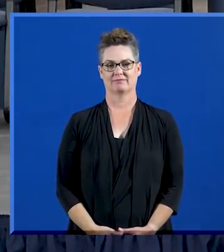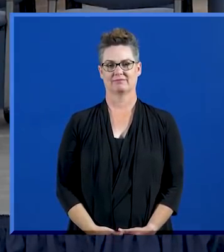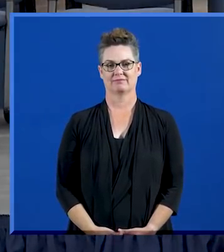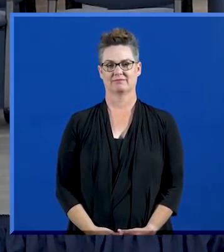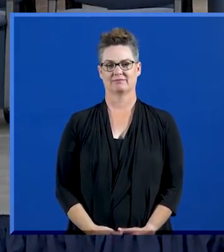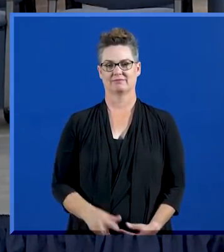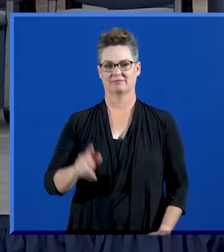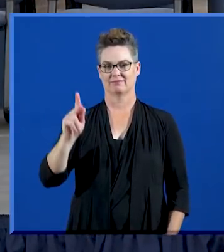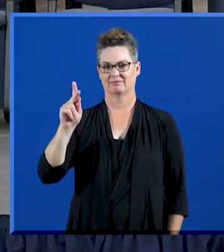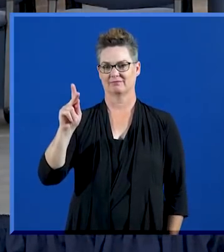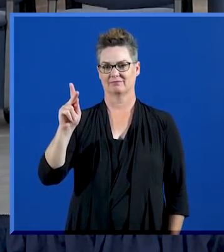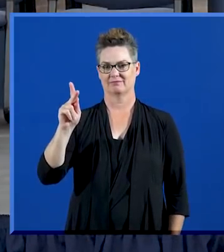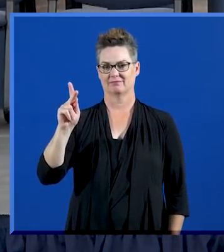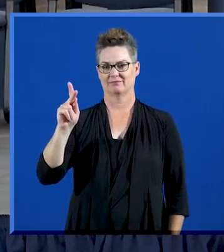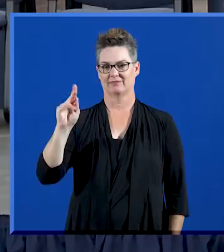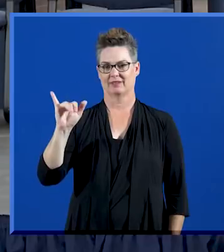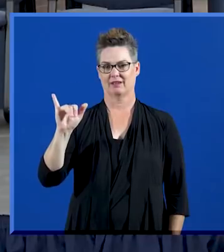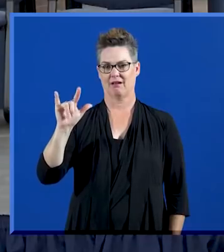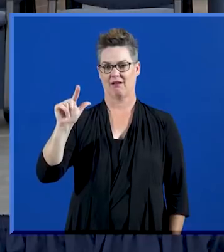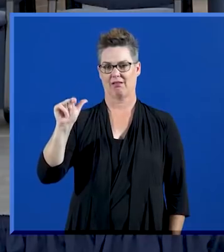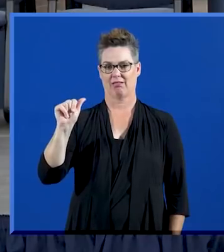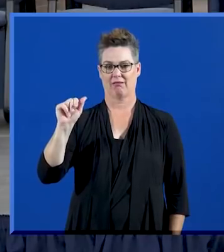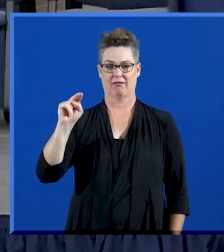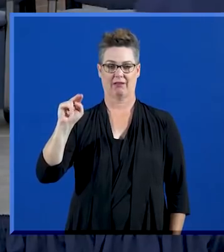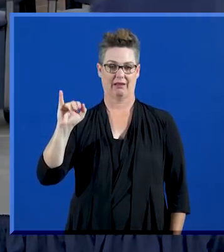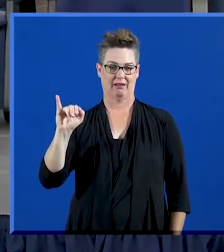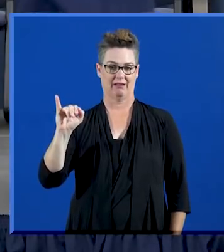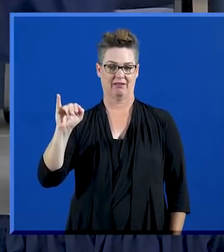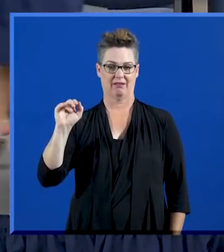Kailani Campbell.